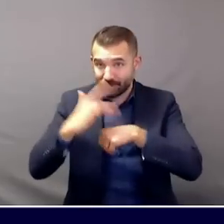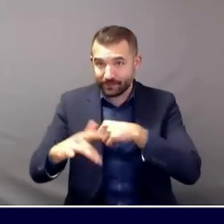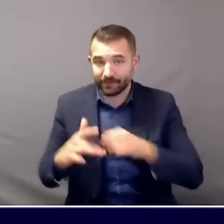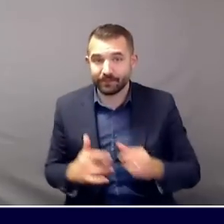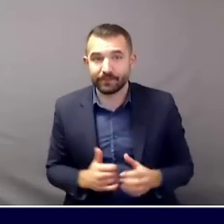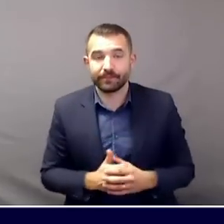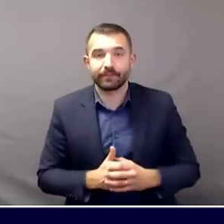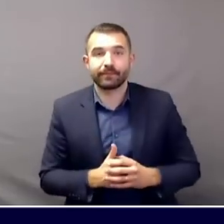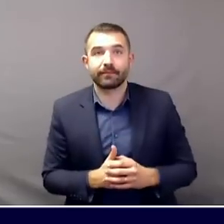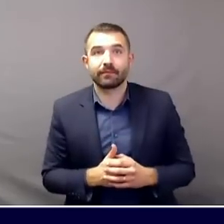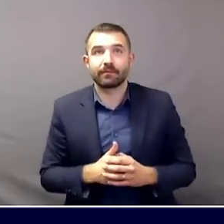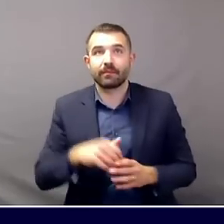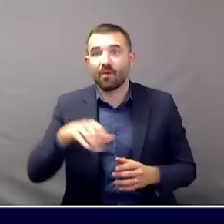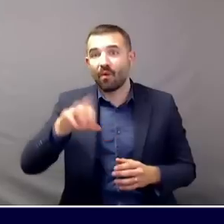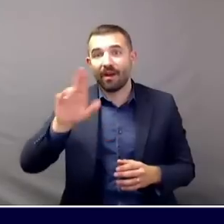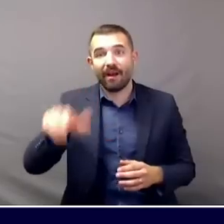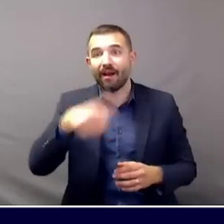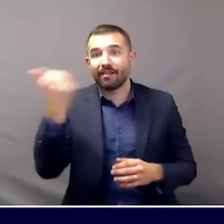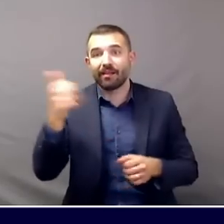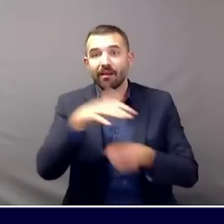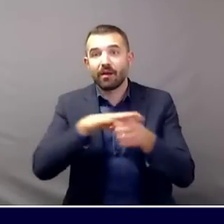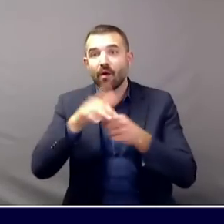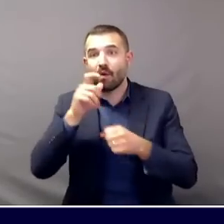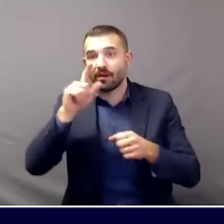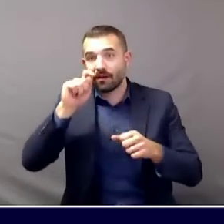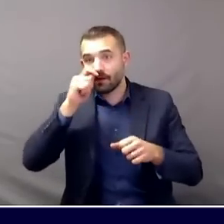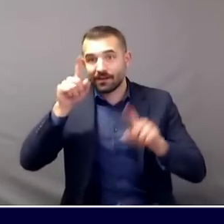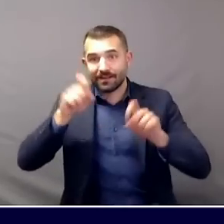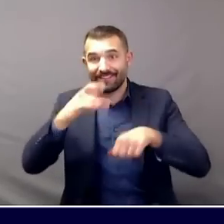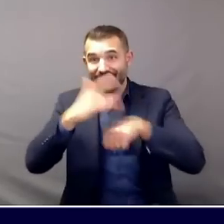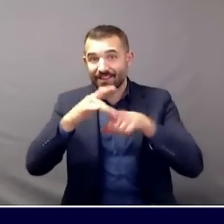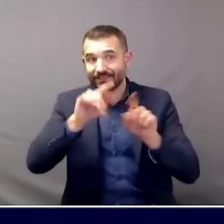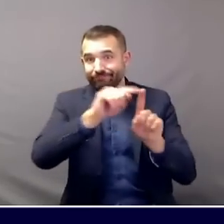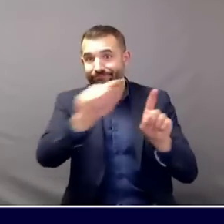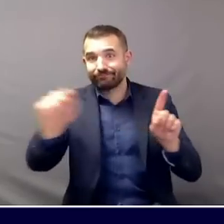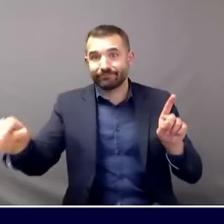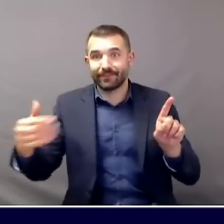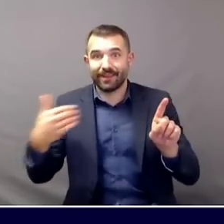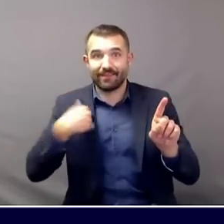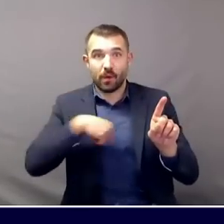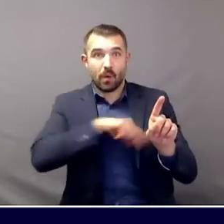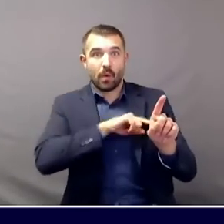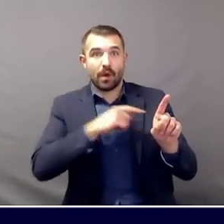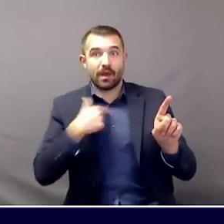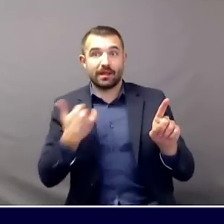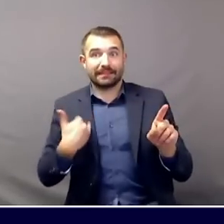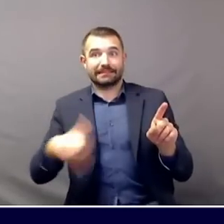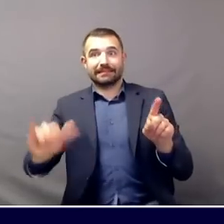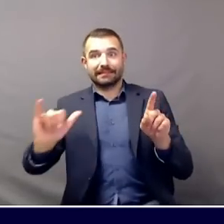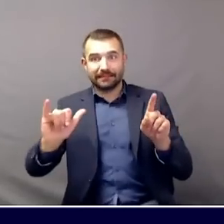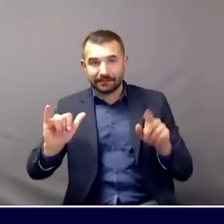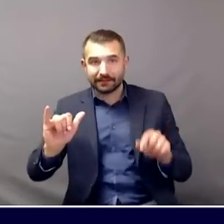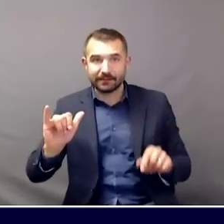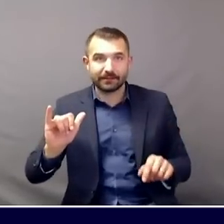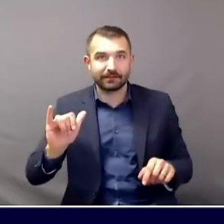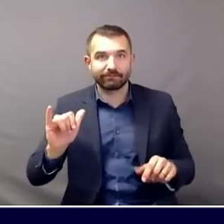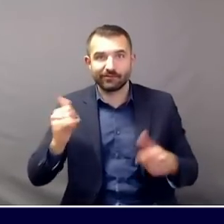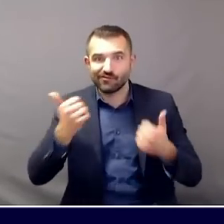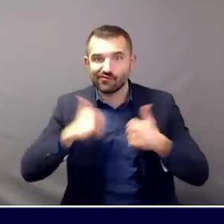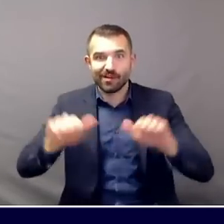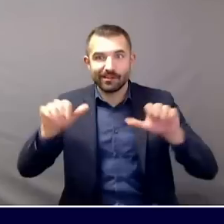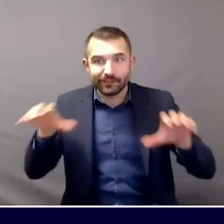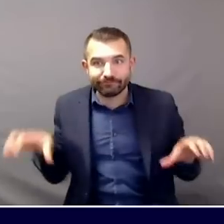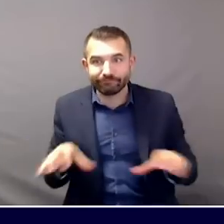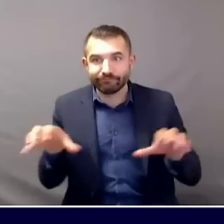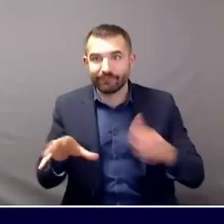in different places that will have those openings. And we, from our end, will continue to look to see what we can do to expand access